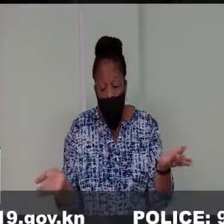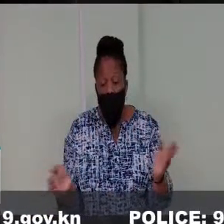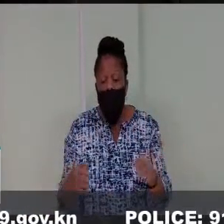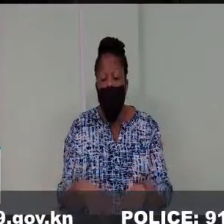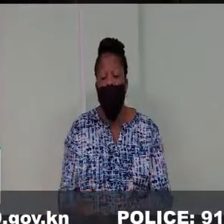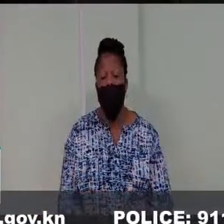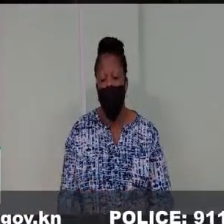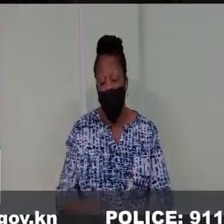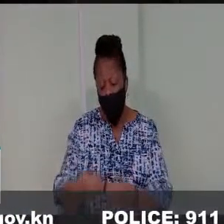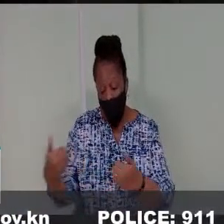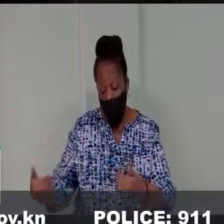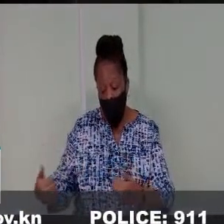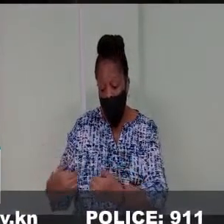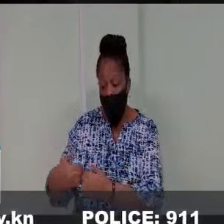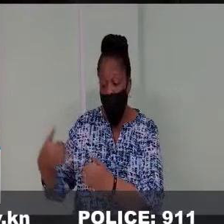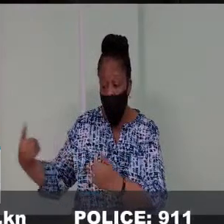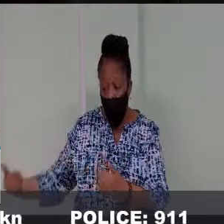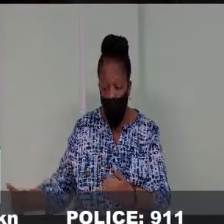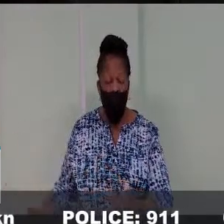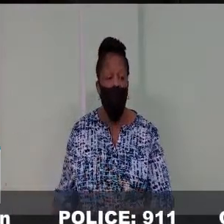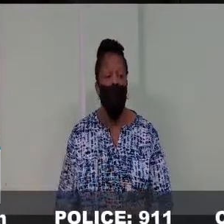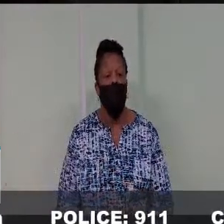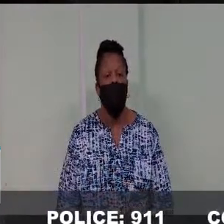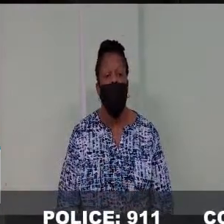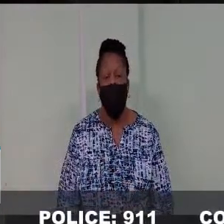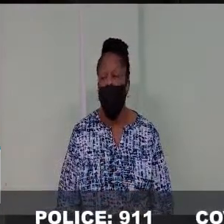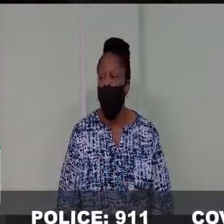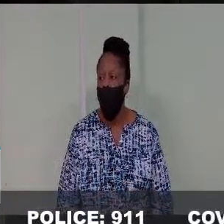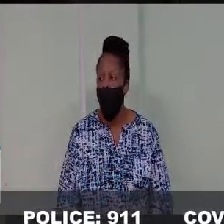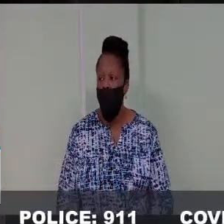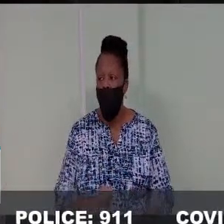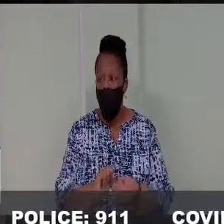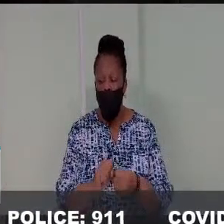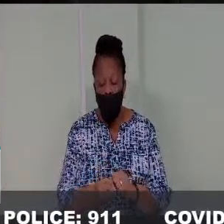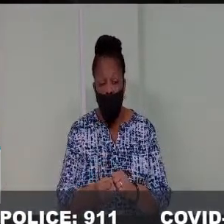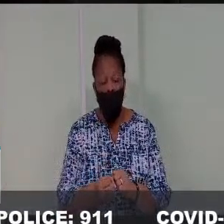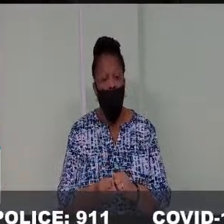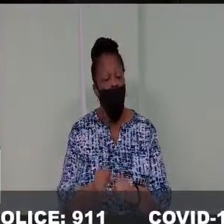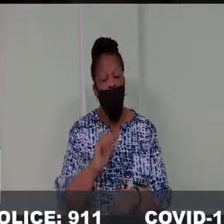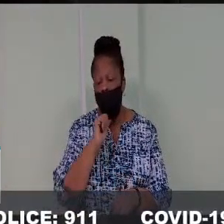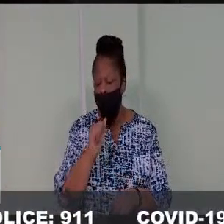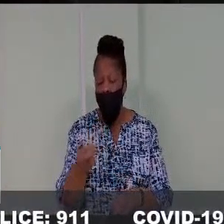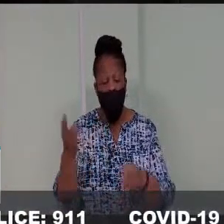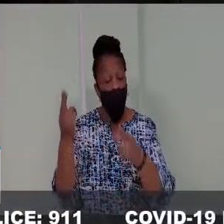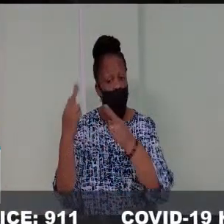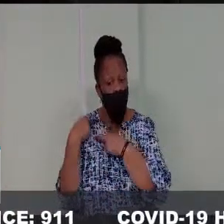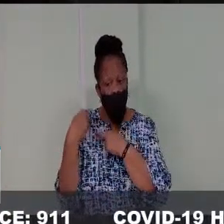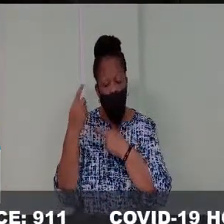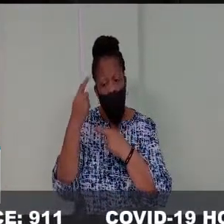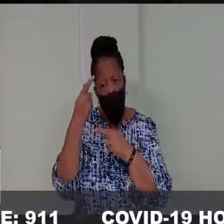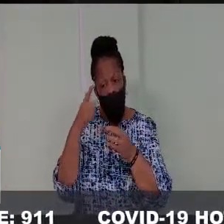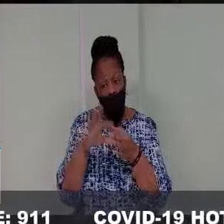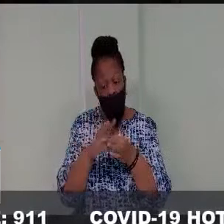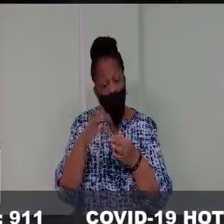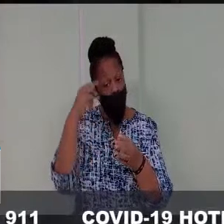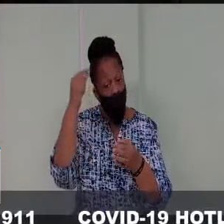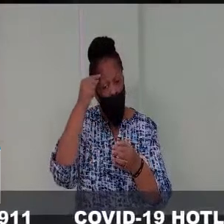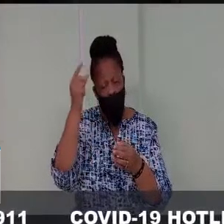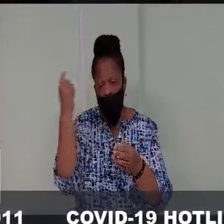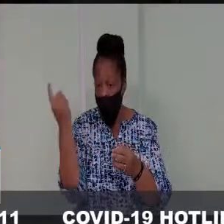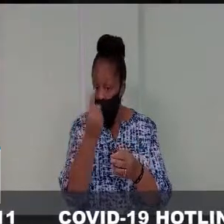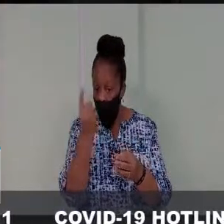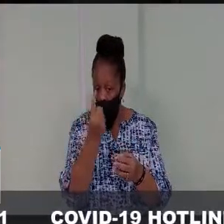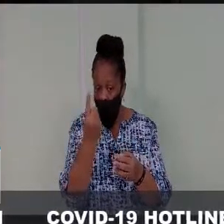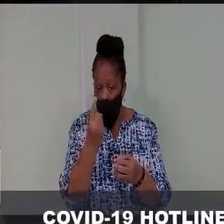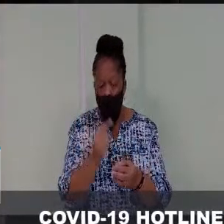virus, we should be fine. And so it is not just the responsibility of the task force, the government, but we speak all the time of